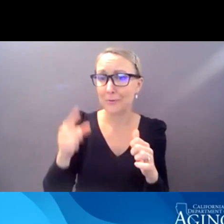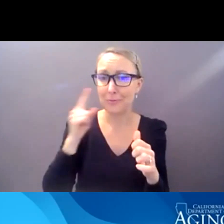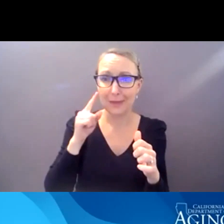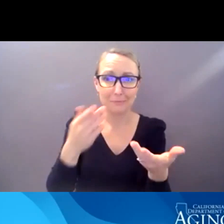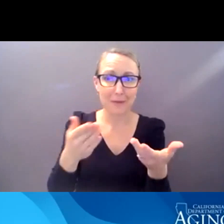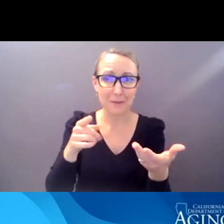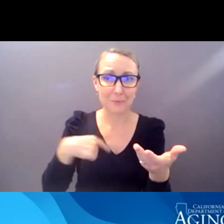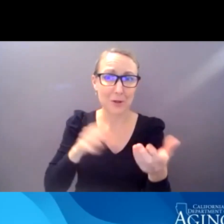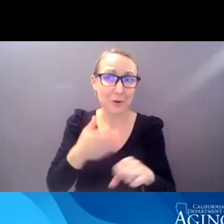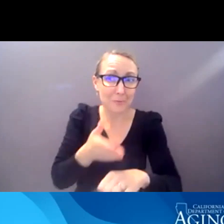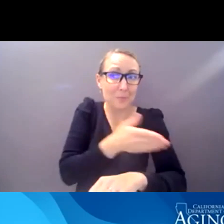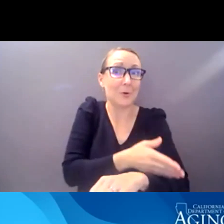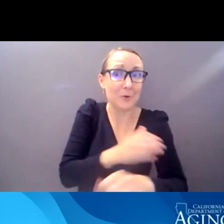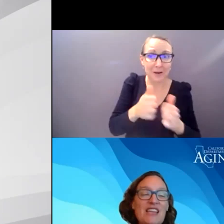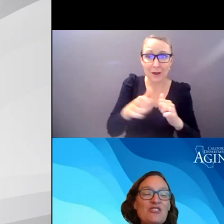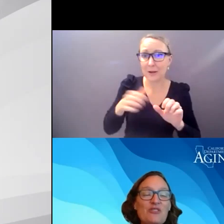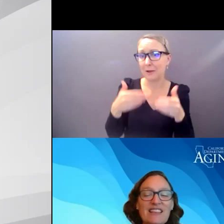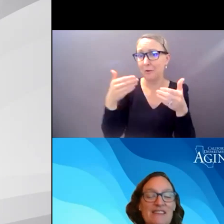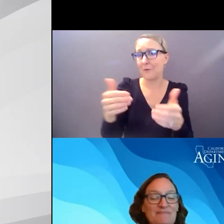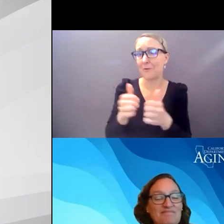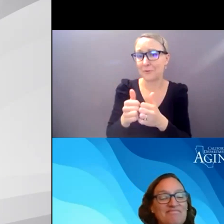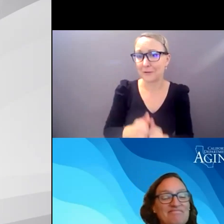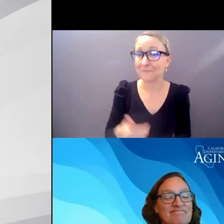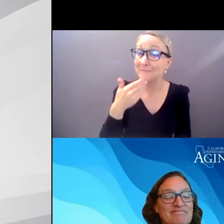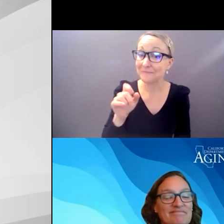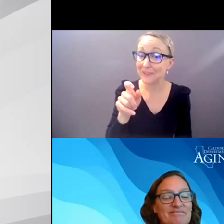we can move it forward together. Thank you. Eli.